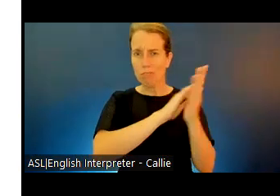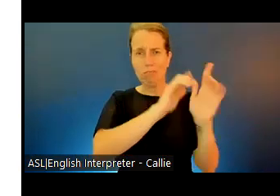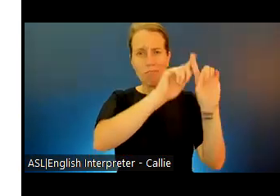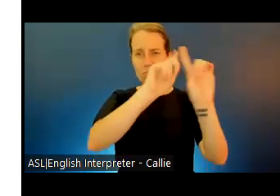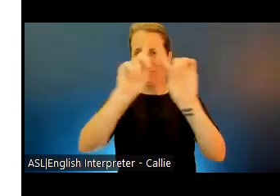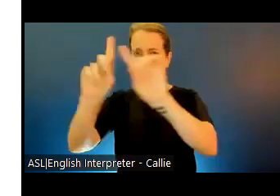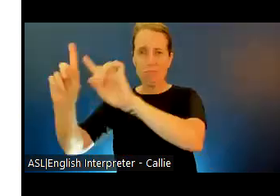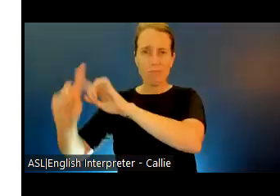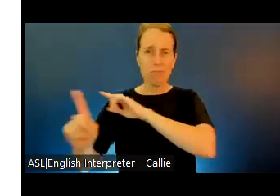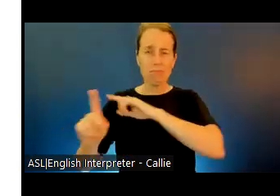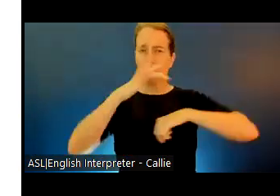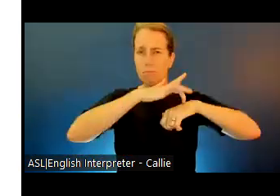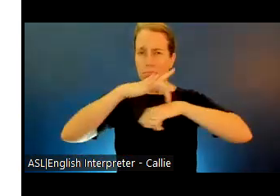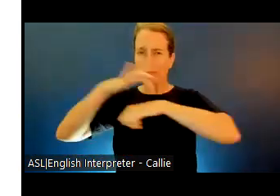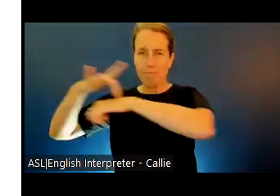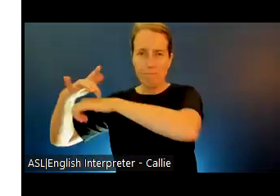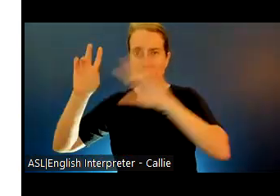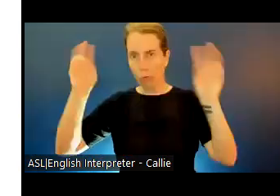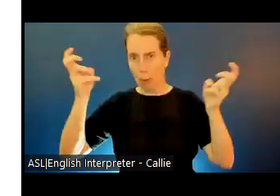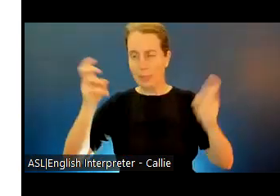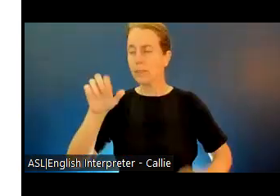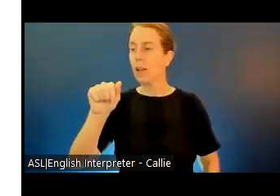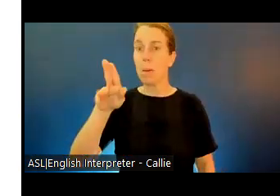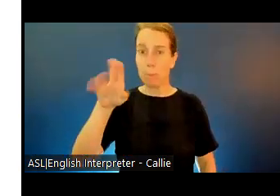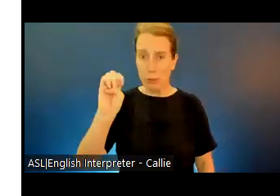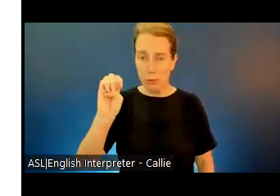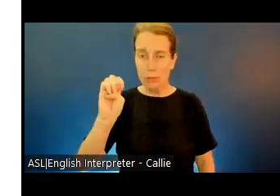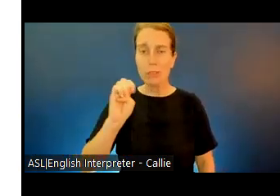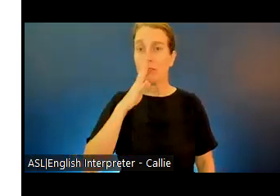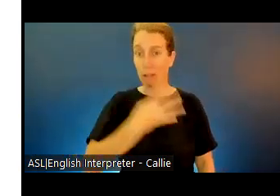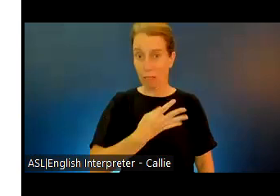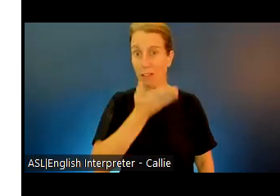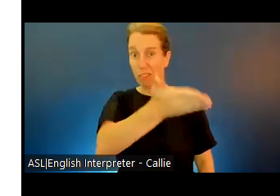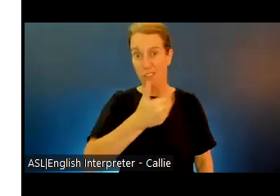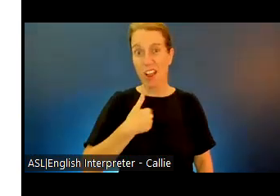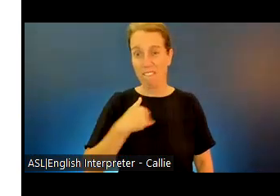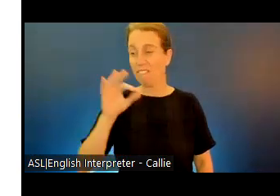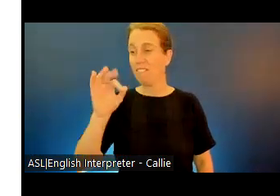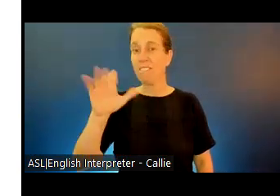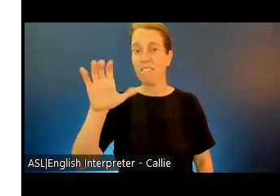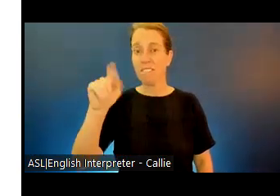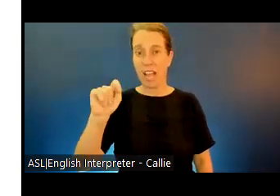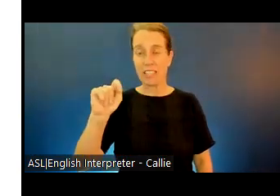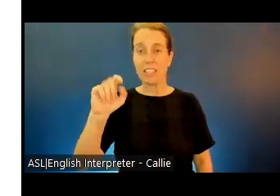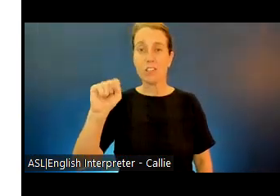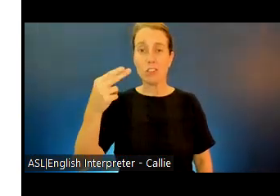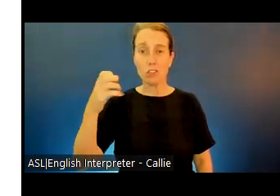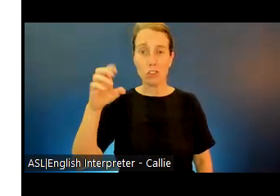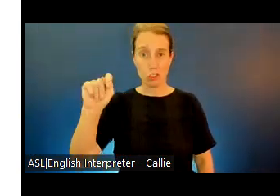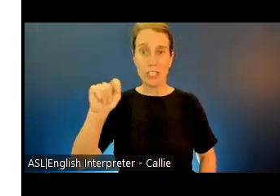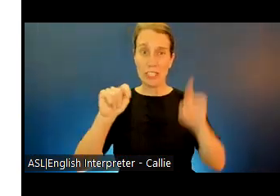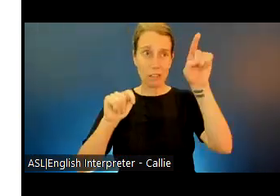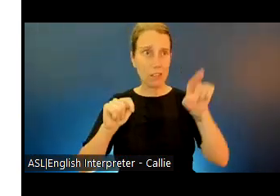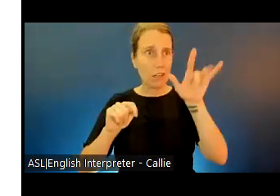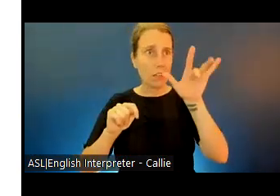areas. One of those being abuse and neglect. So there are a few fact sheets on the website on that topic that go through a lot